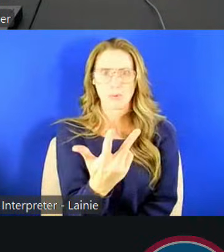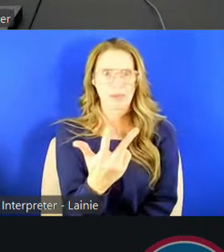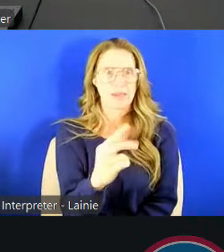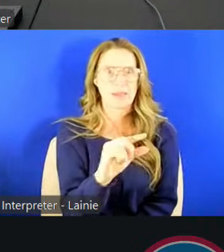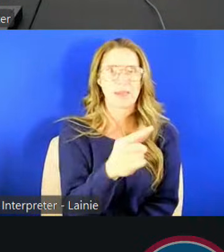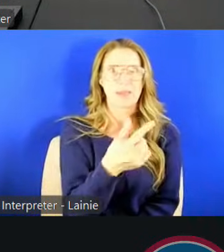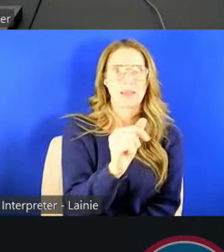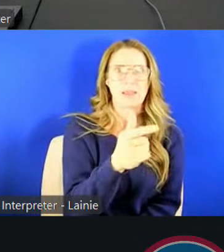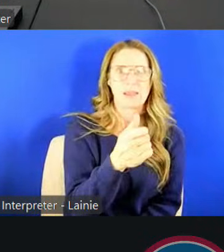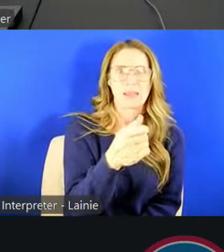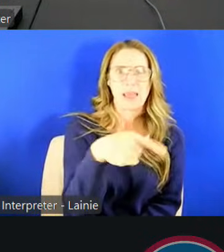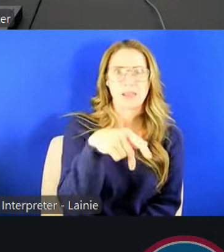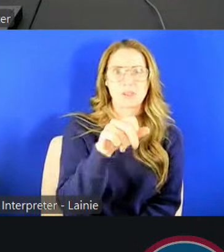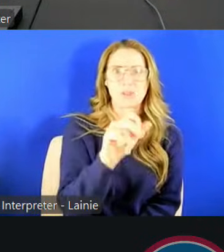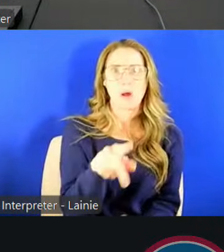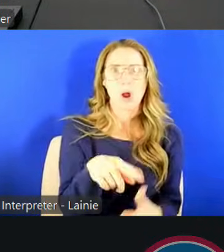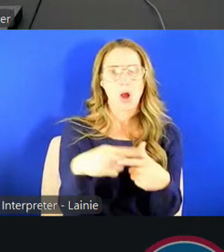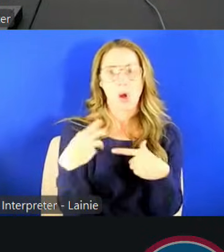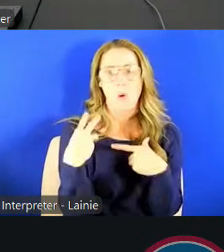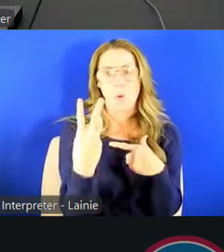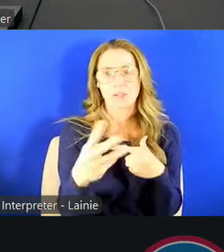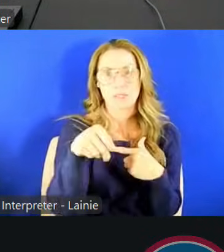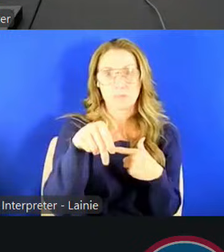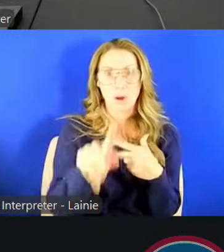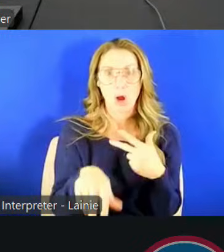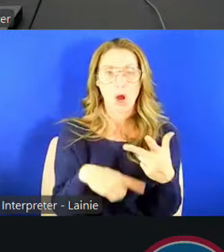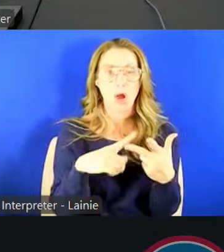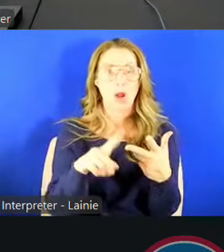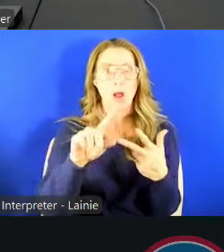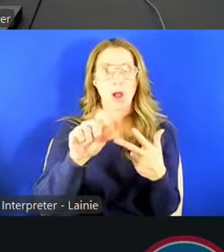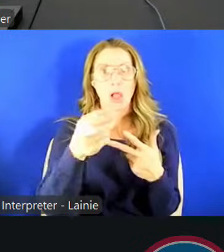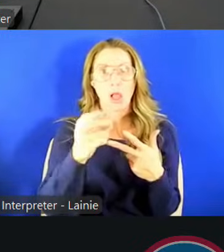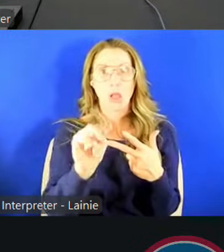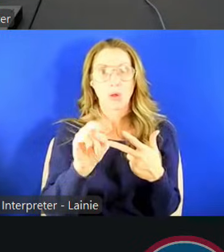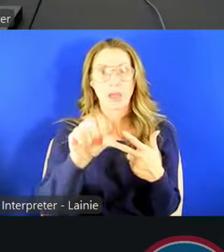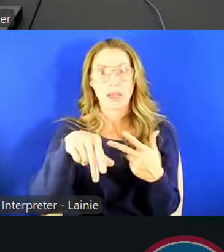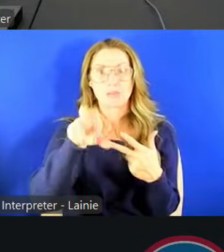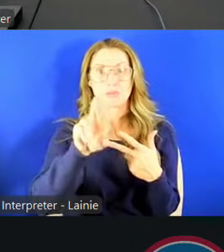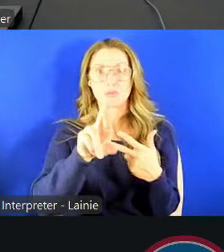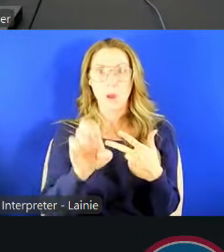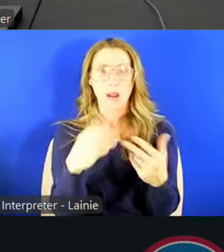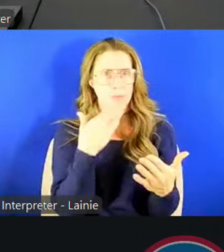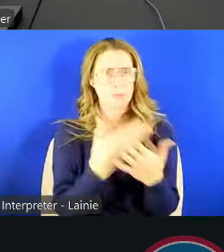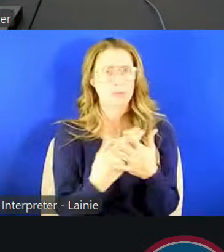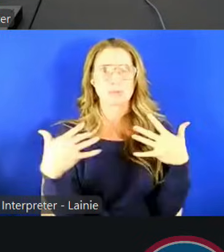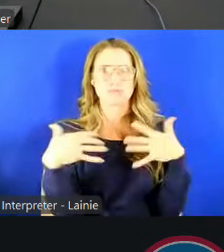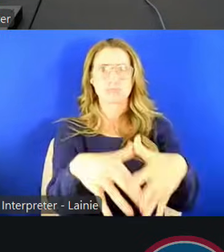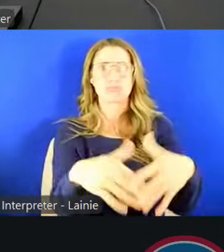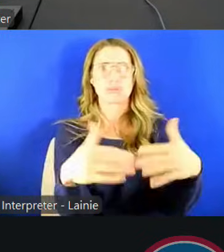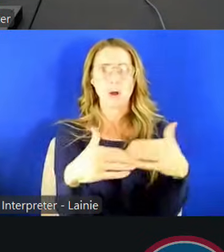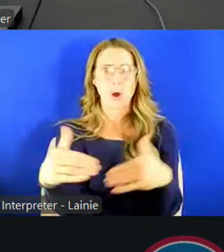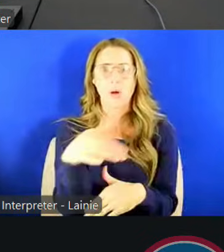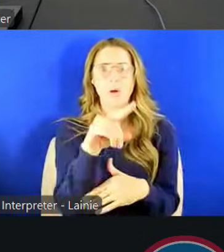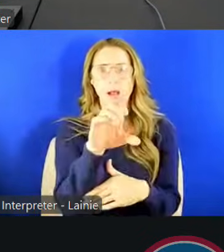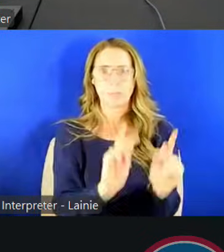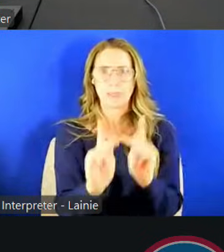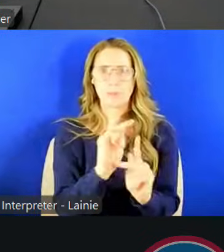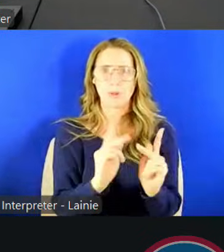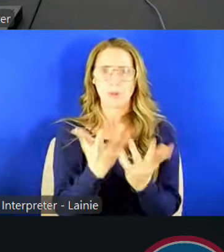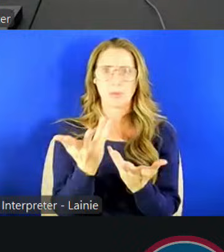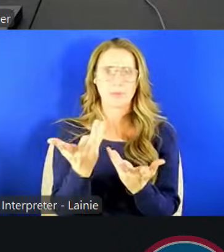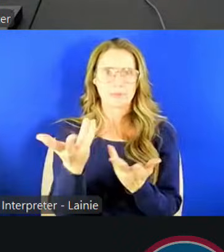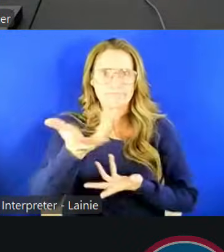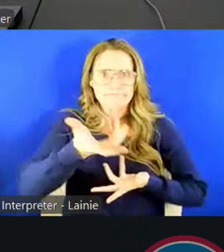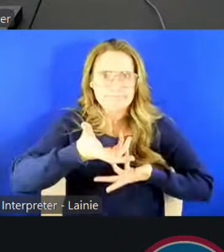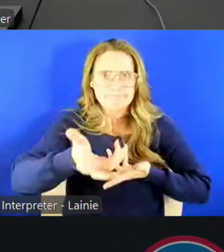in Washington Park, and one in Logan Square. We had a good turnout. We've had over 100 people that we interacted with, really